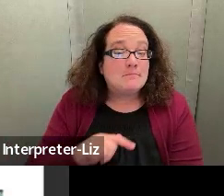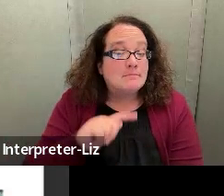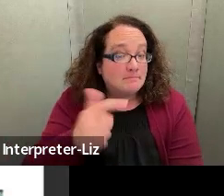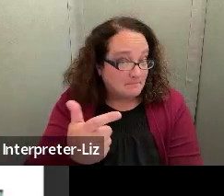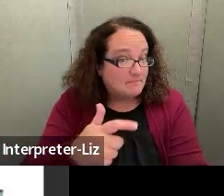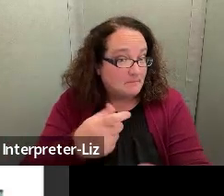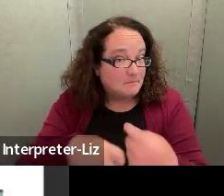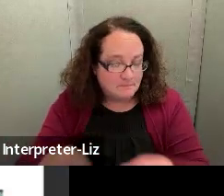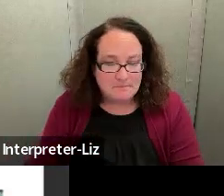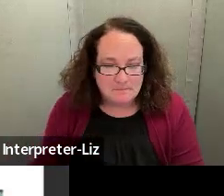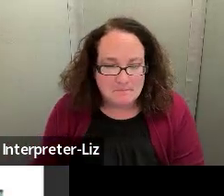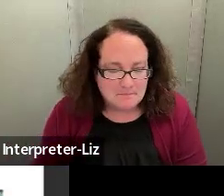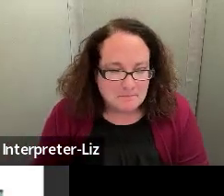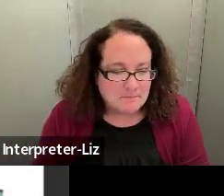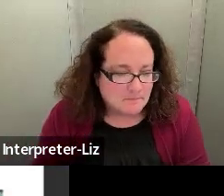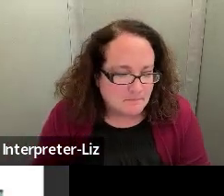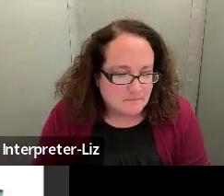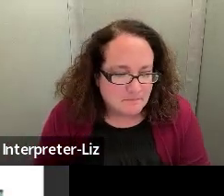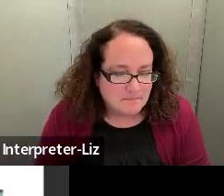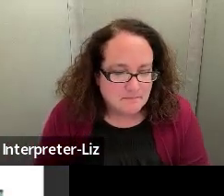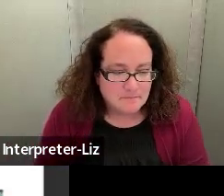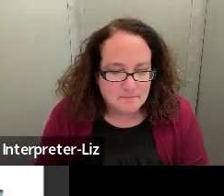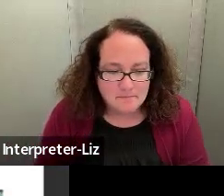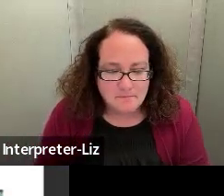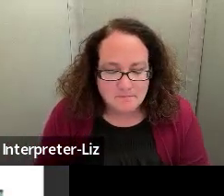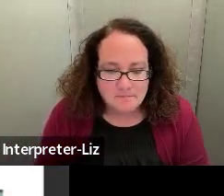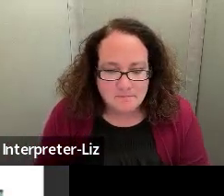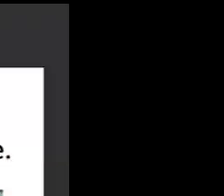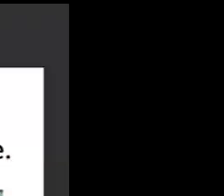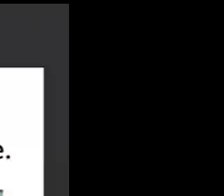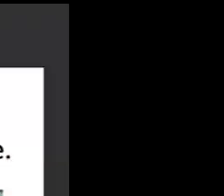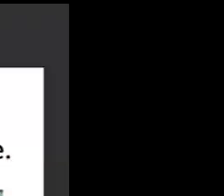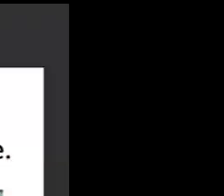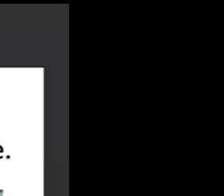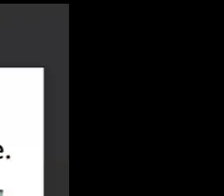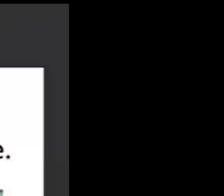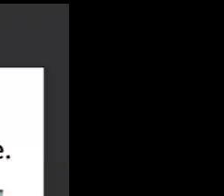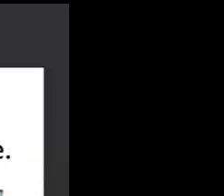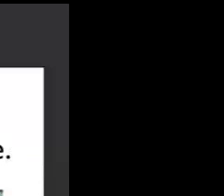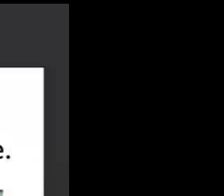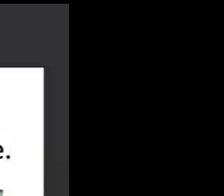I made concrete molds and cast bricks. It took me about 10 months.